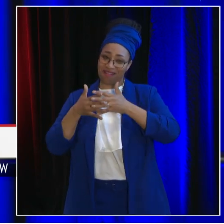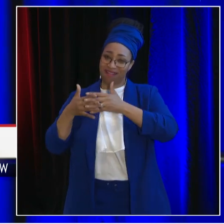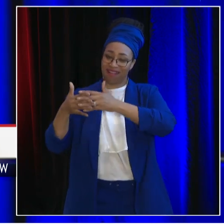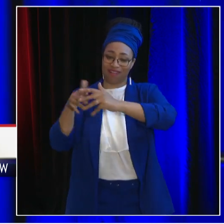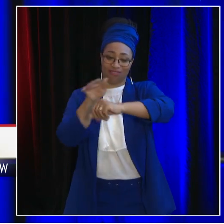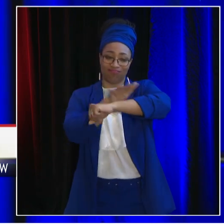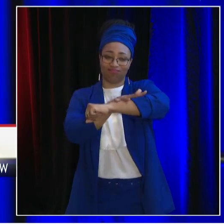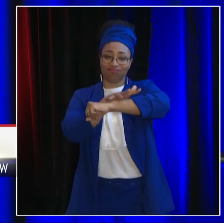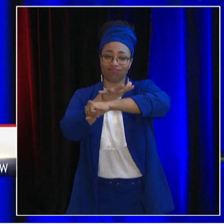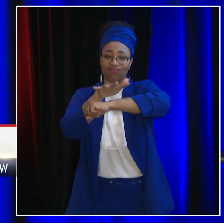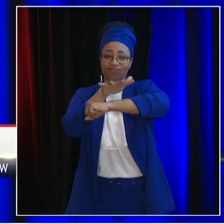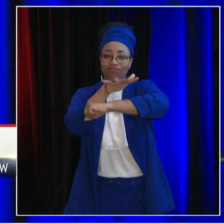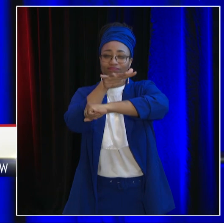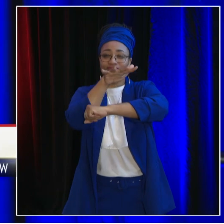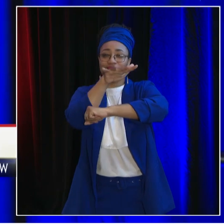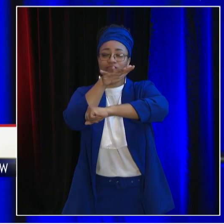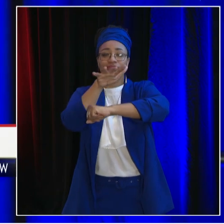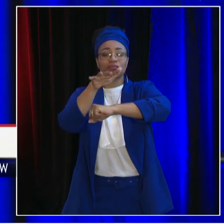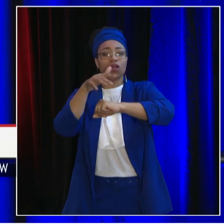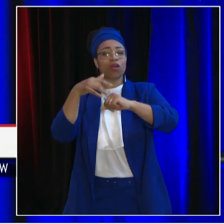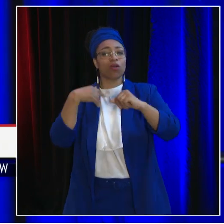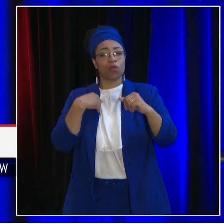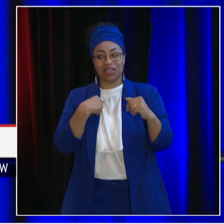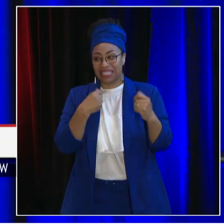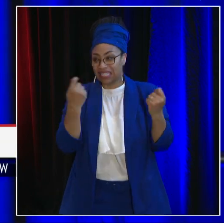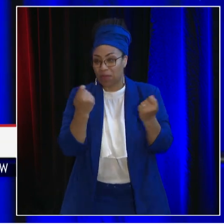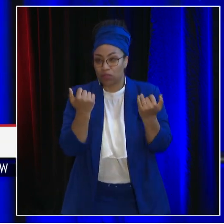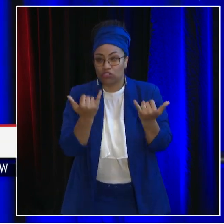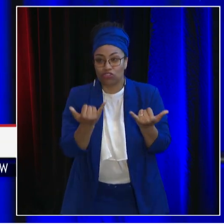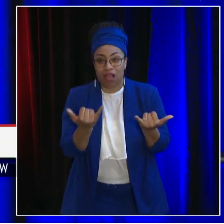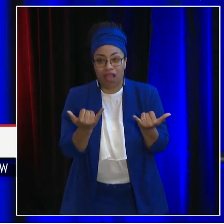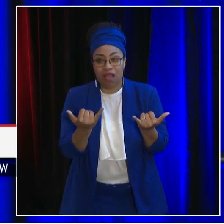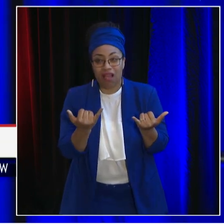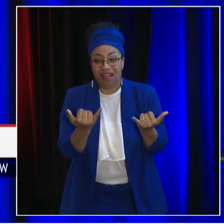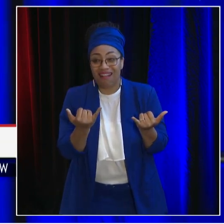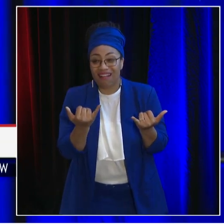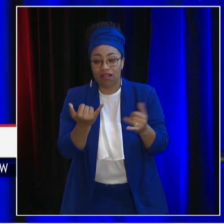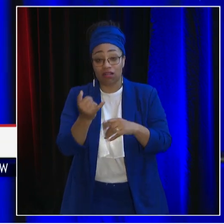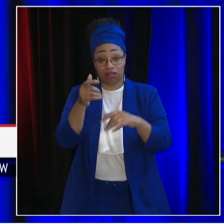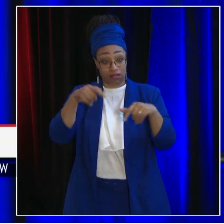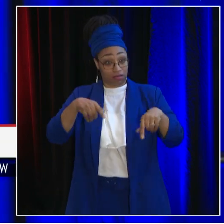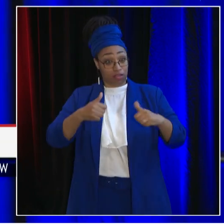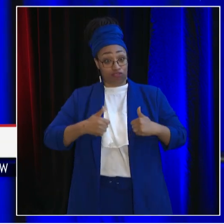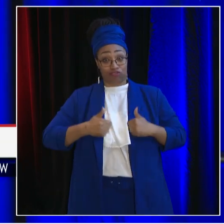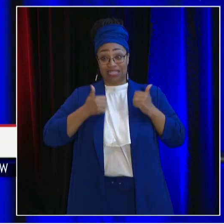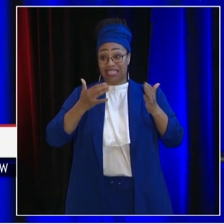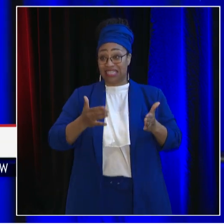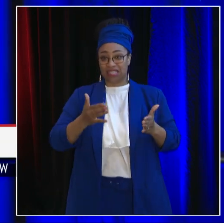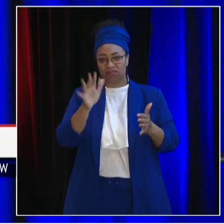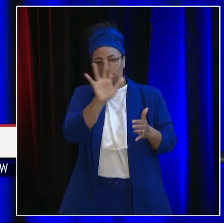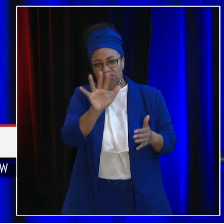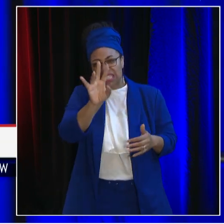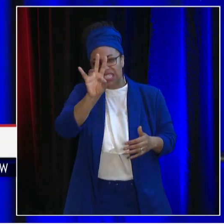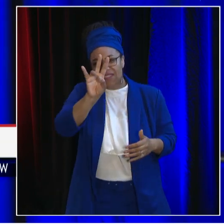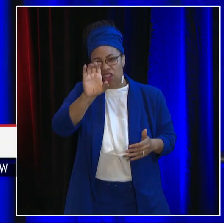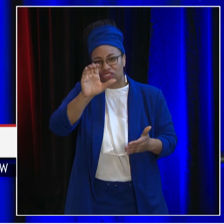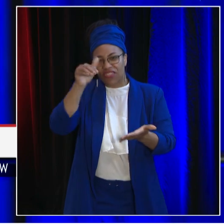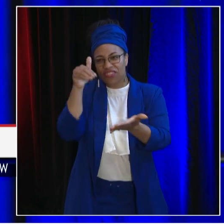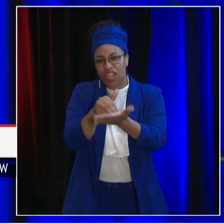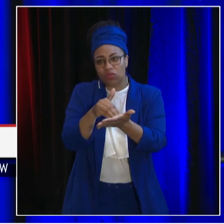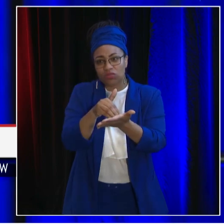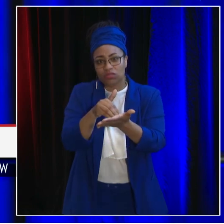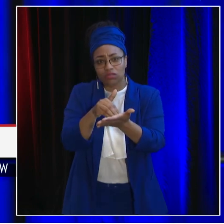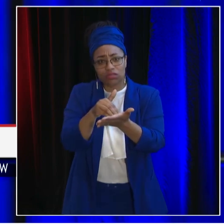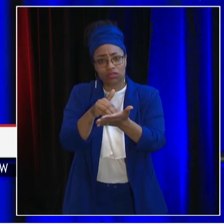over 700,000 DC residents do not share the same freedoms as